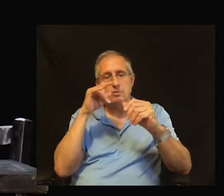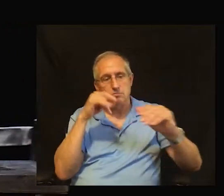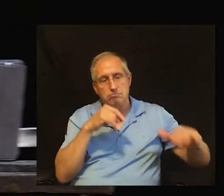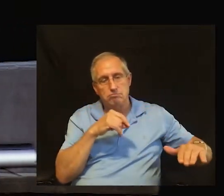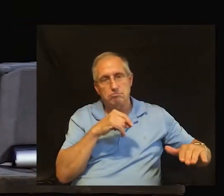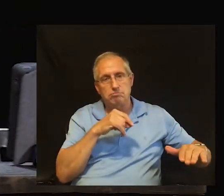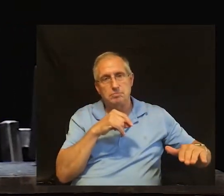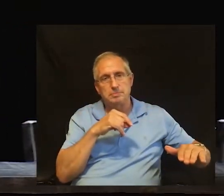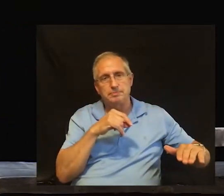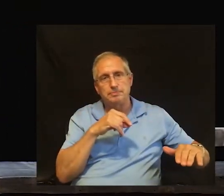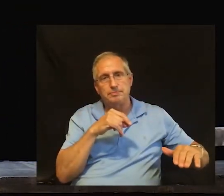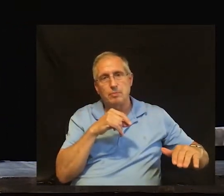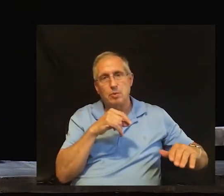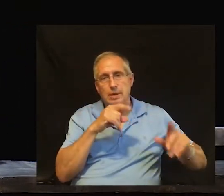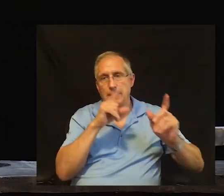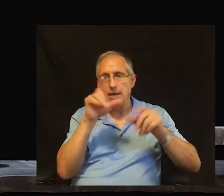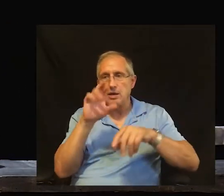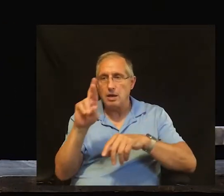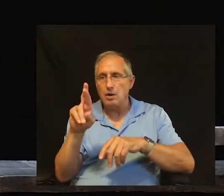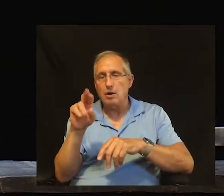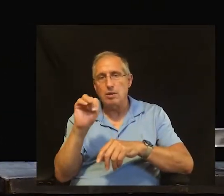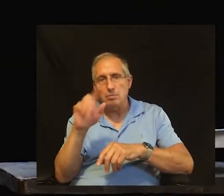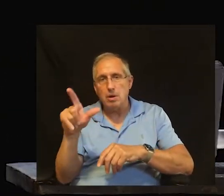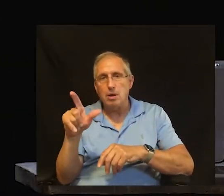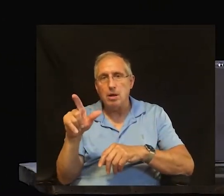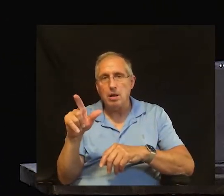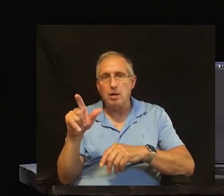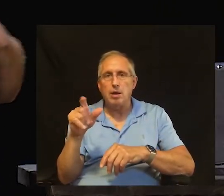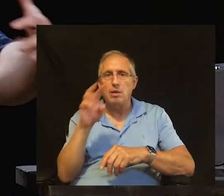When our kids were little, we get out of the car at the